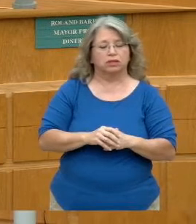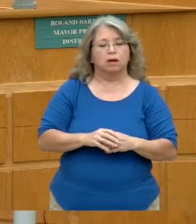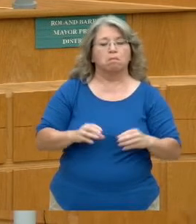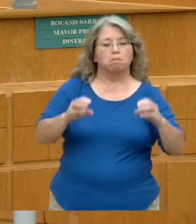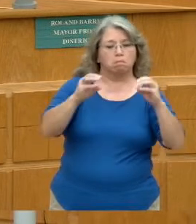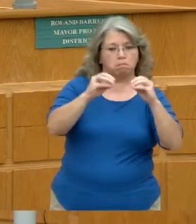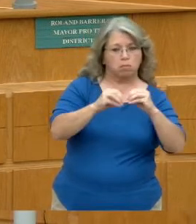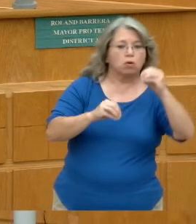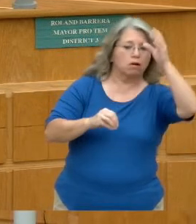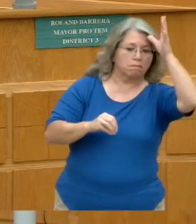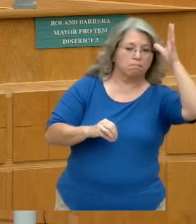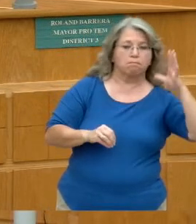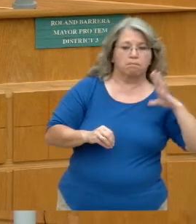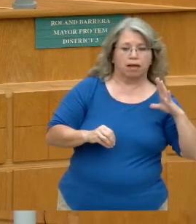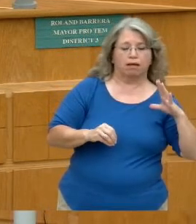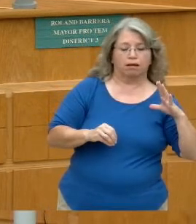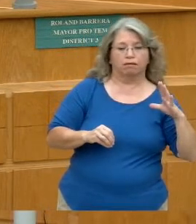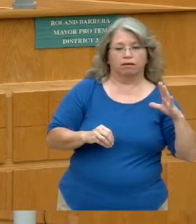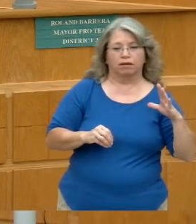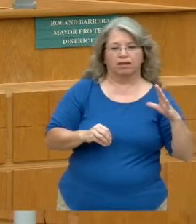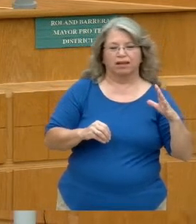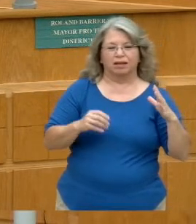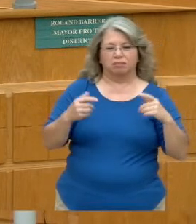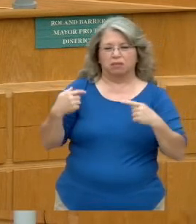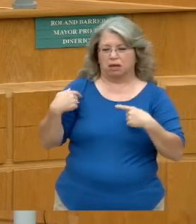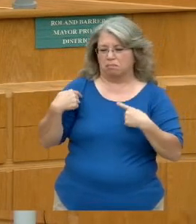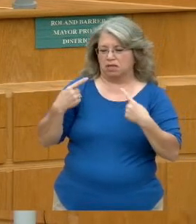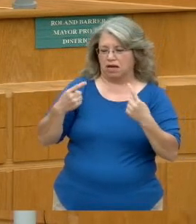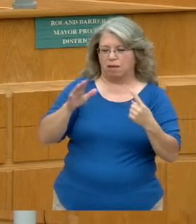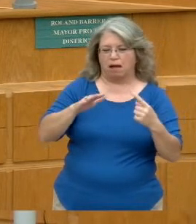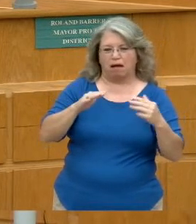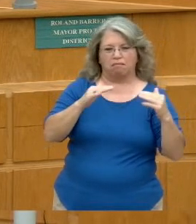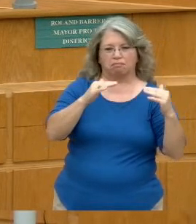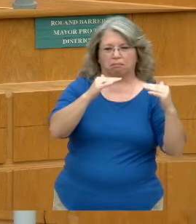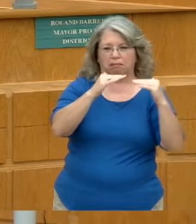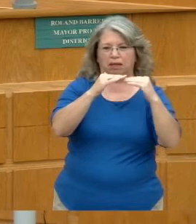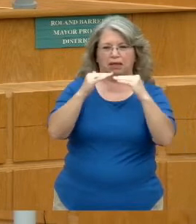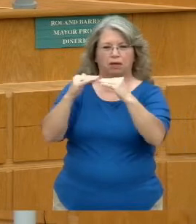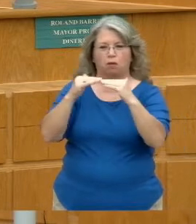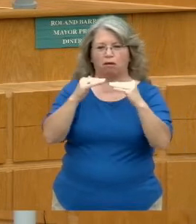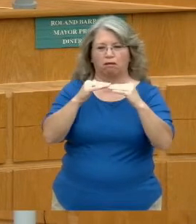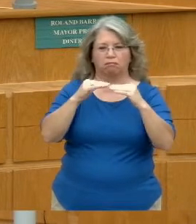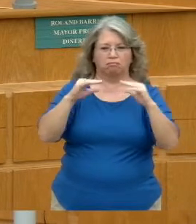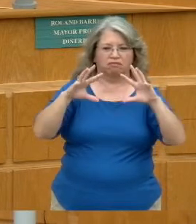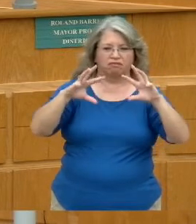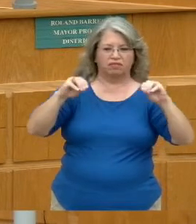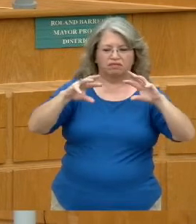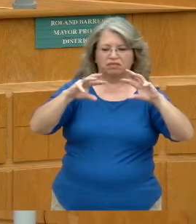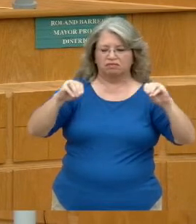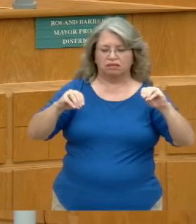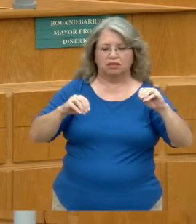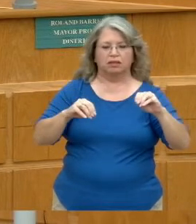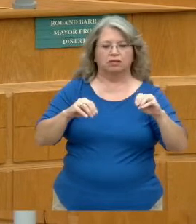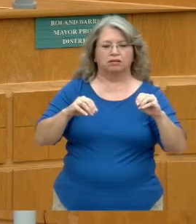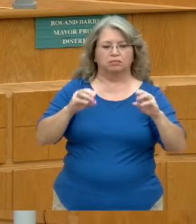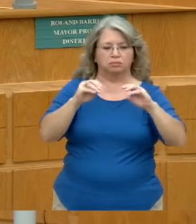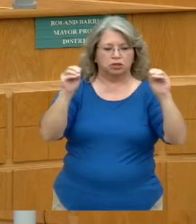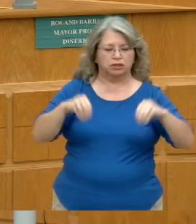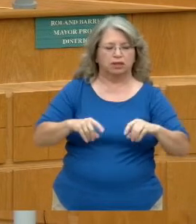more males today. It was trending almost 50-50 until recently. However, today, with today's 4